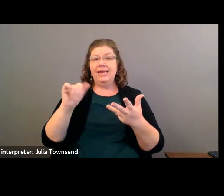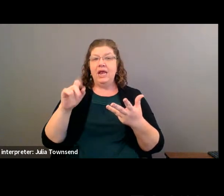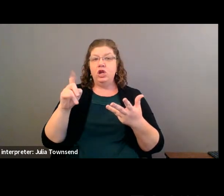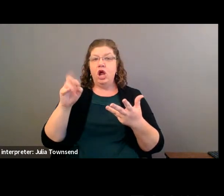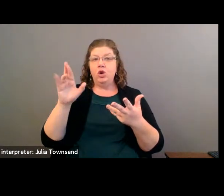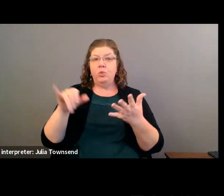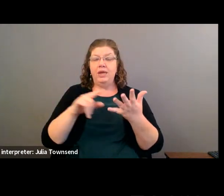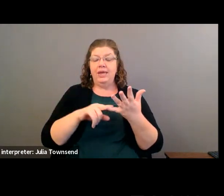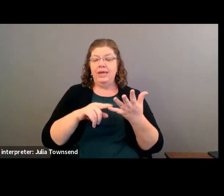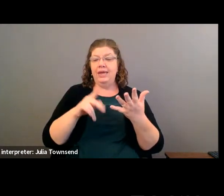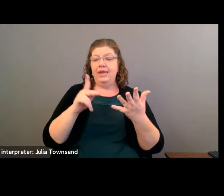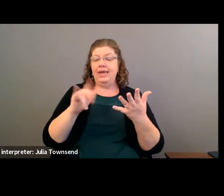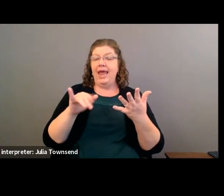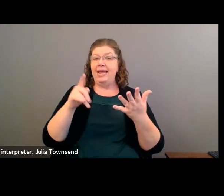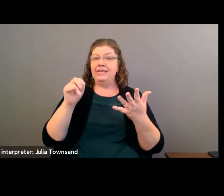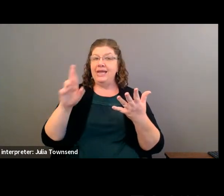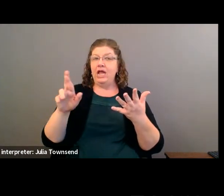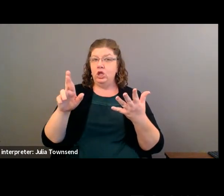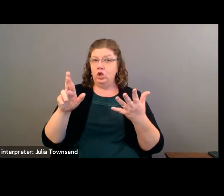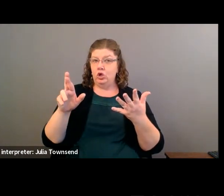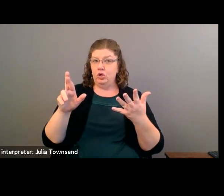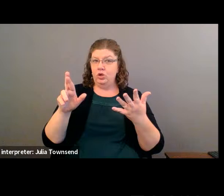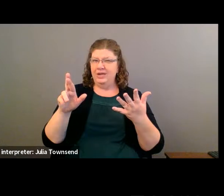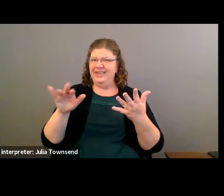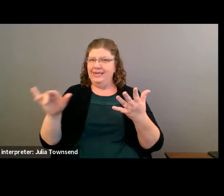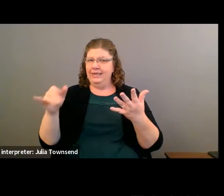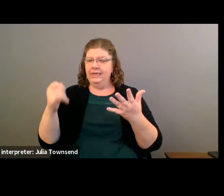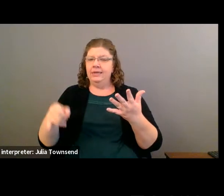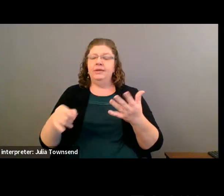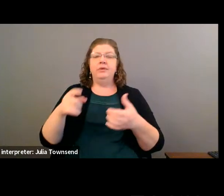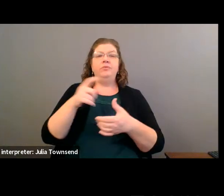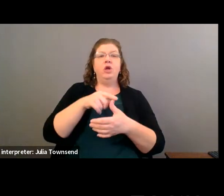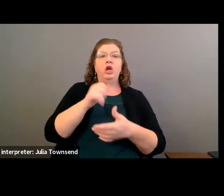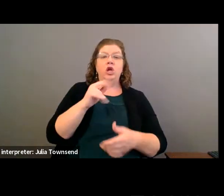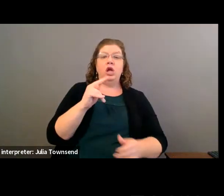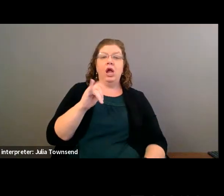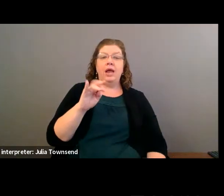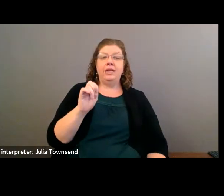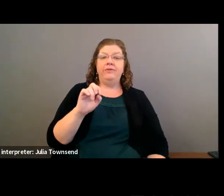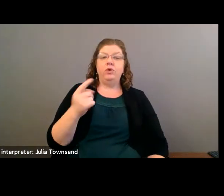Kay Taylor Nang. I will start with Connie Alexander.